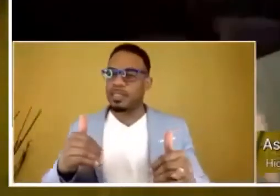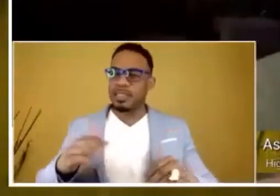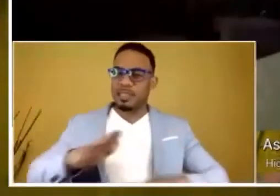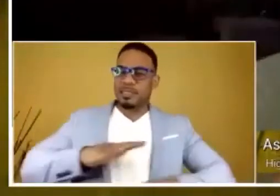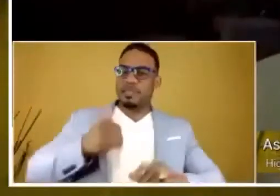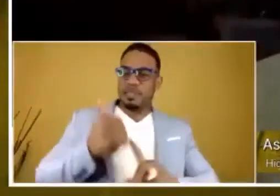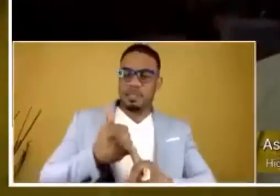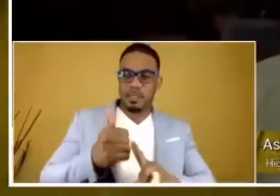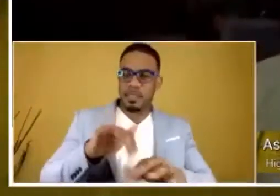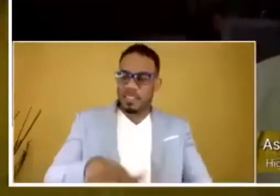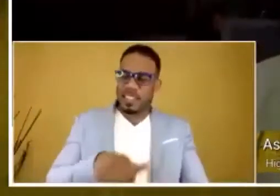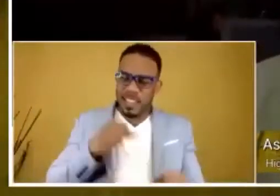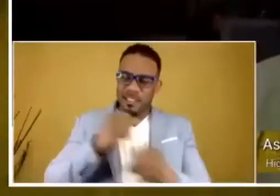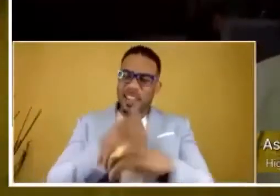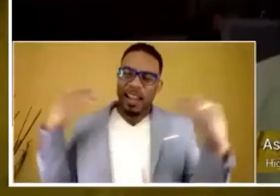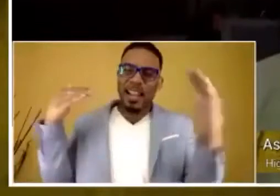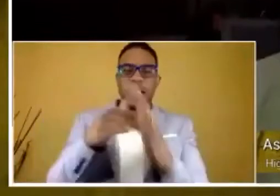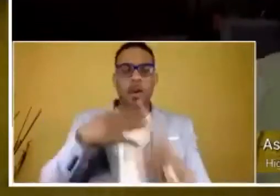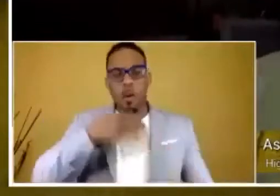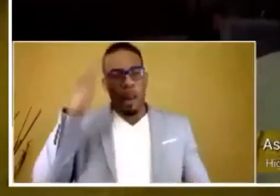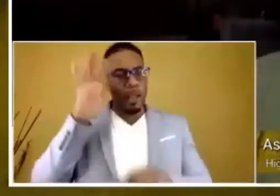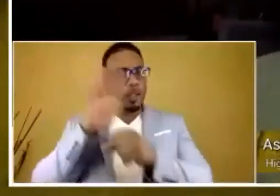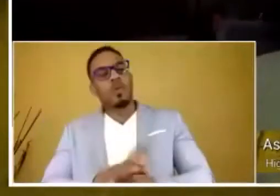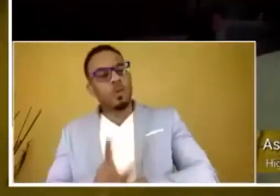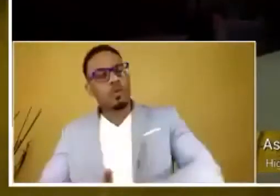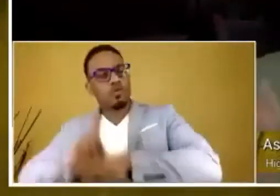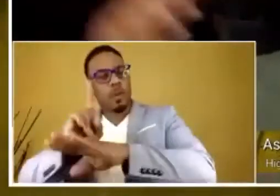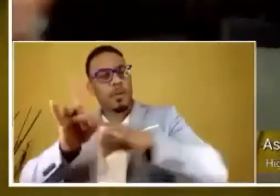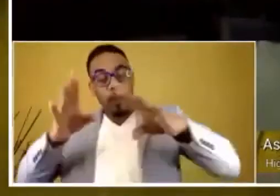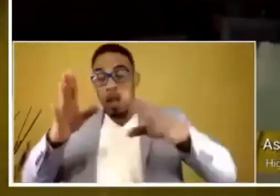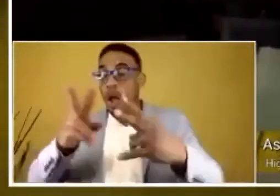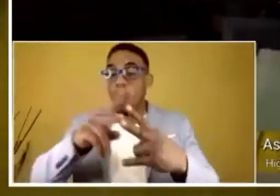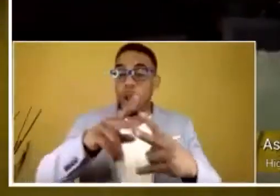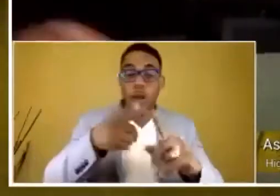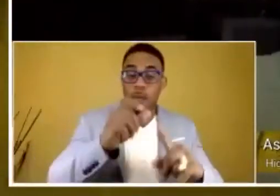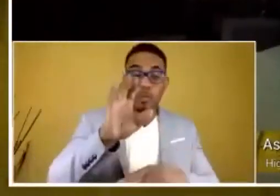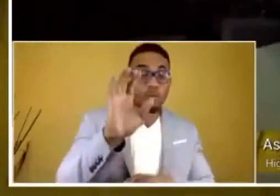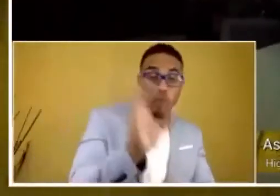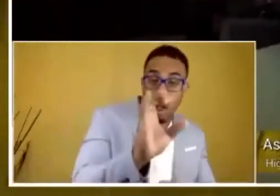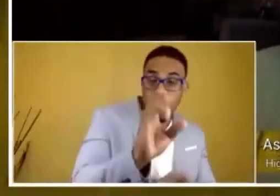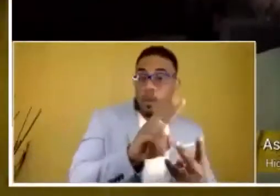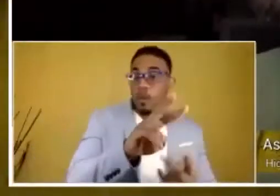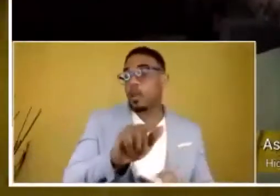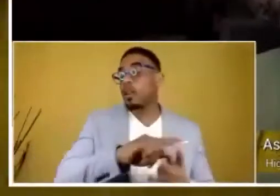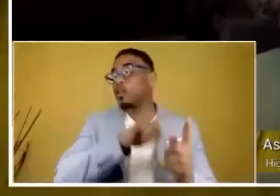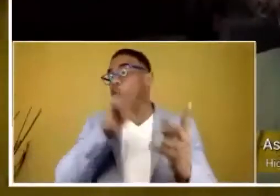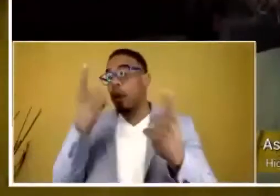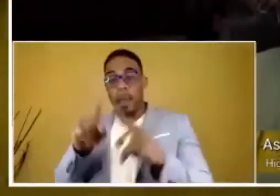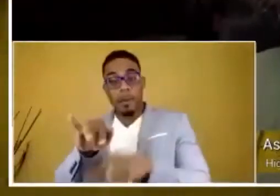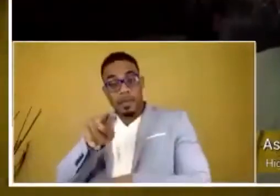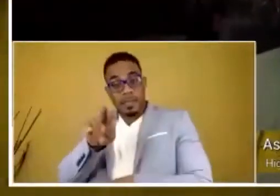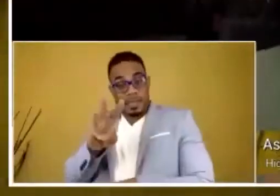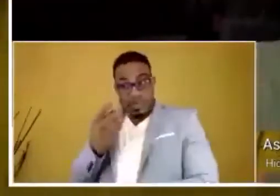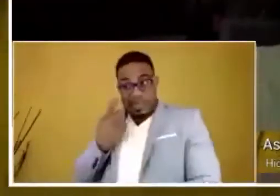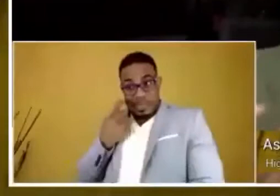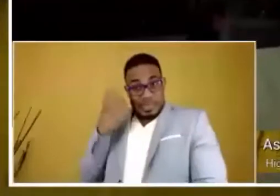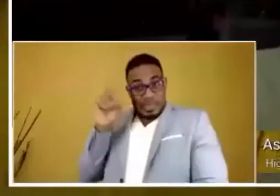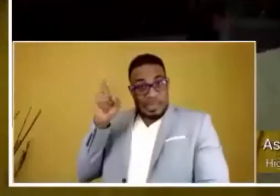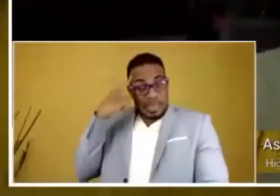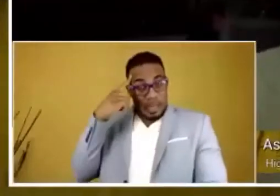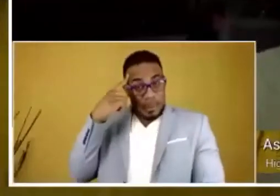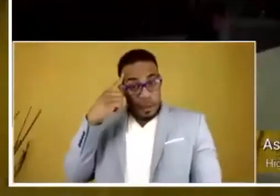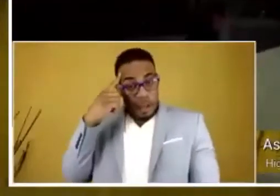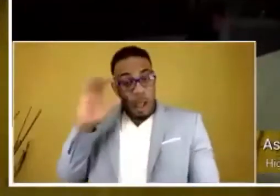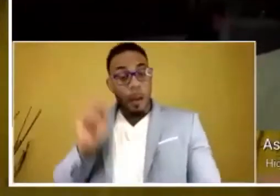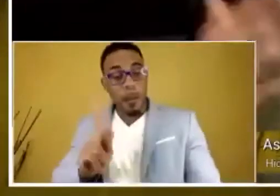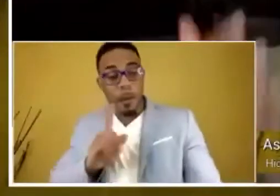in the fight against white supremacist violence, whether it was from Charlottesville to what happened on January 6th. Our people